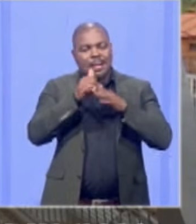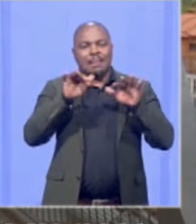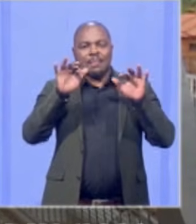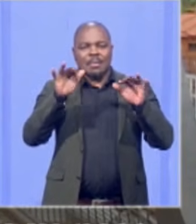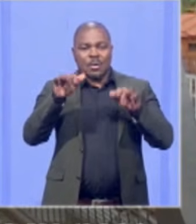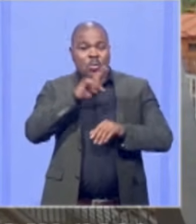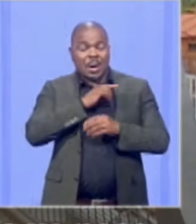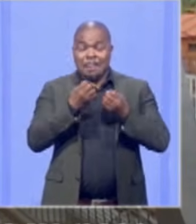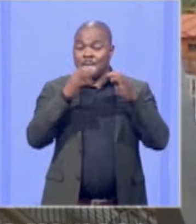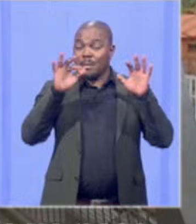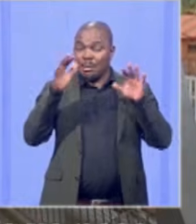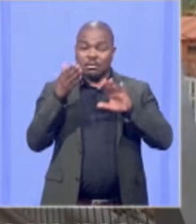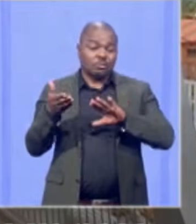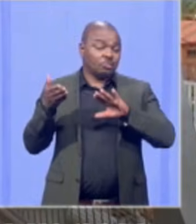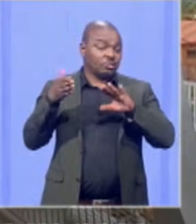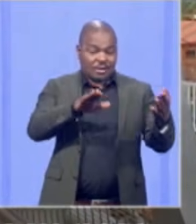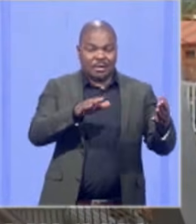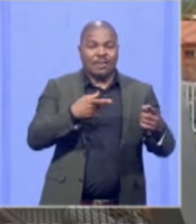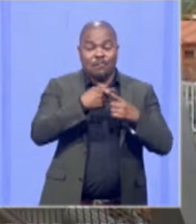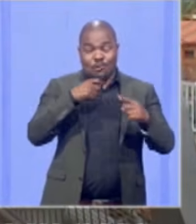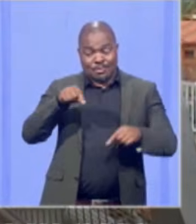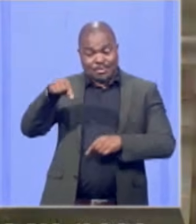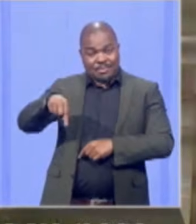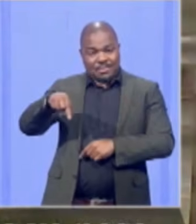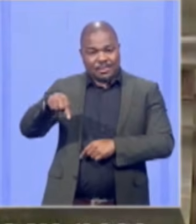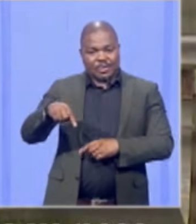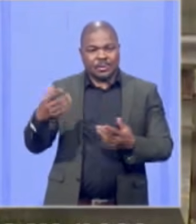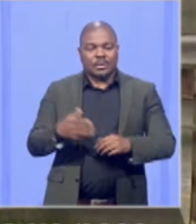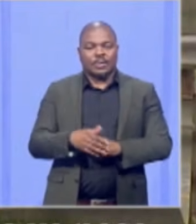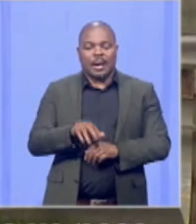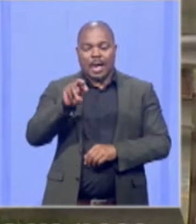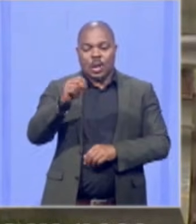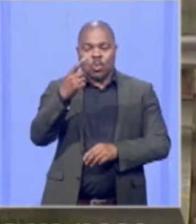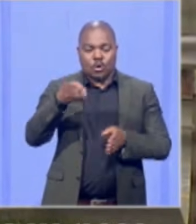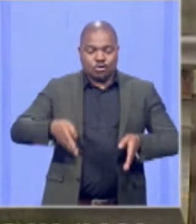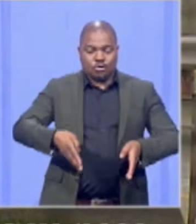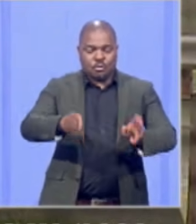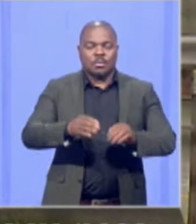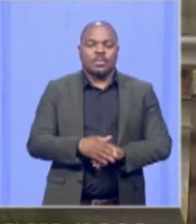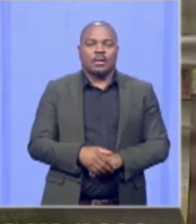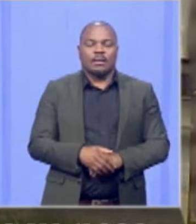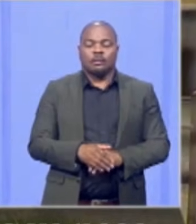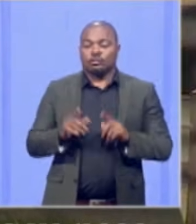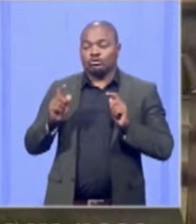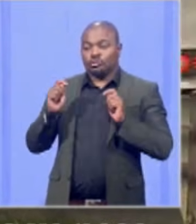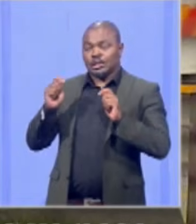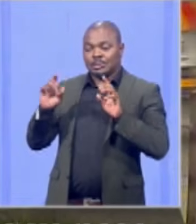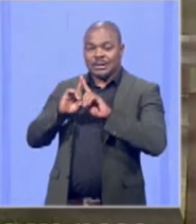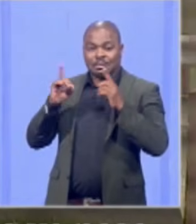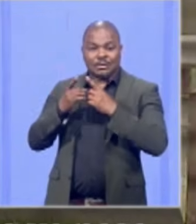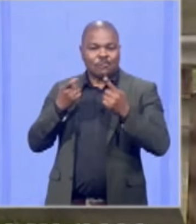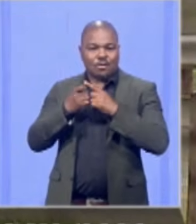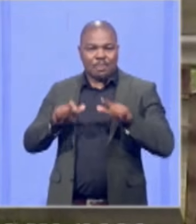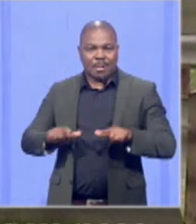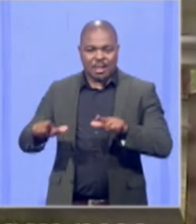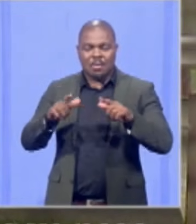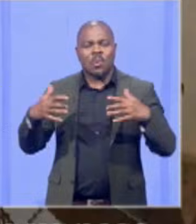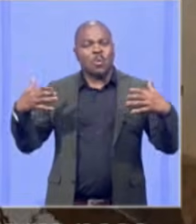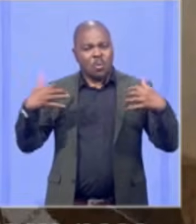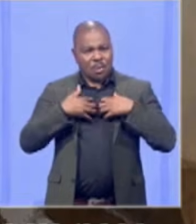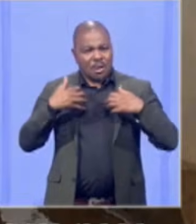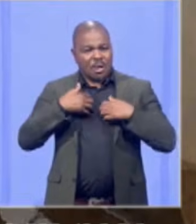were losing most of the people here at the N1. Lefapha la dipalangwa kwa Limpopo la re le tshwengwa ke